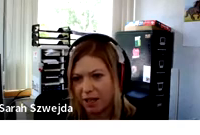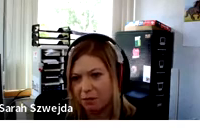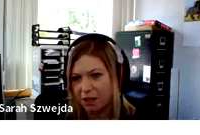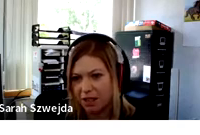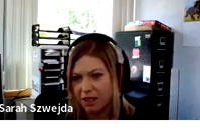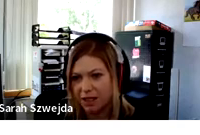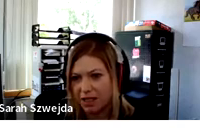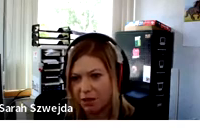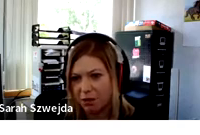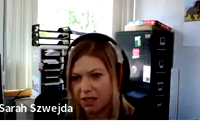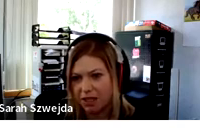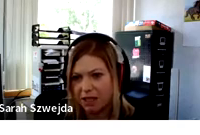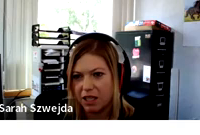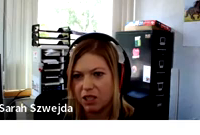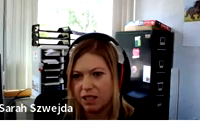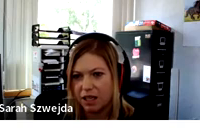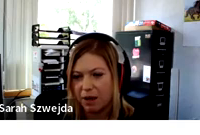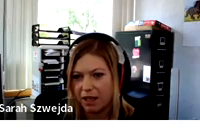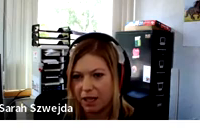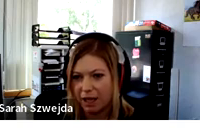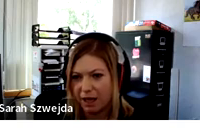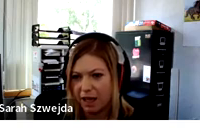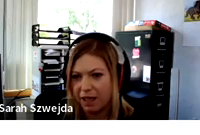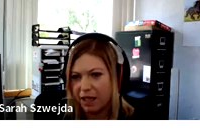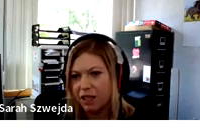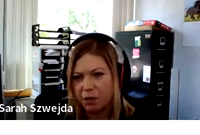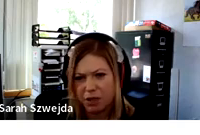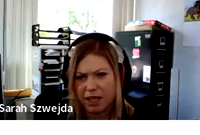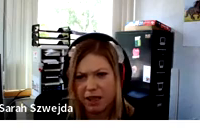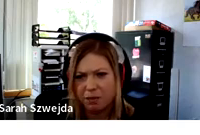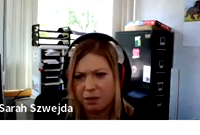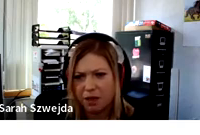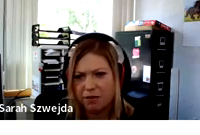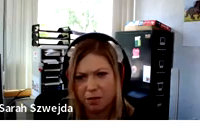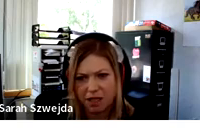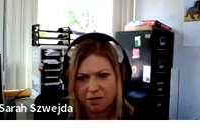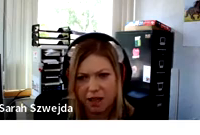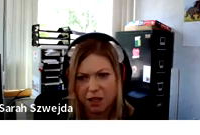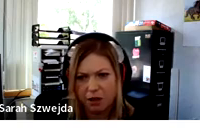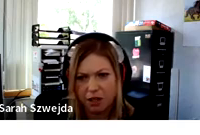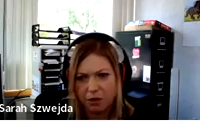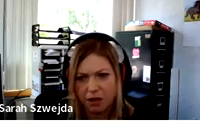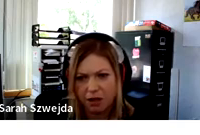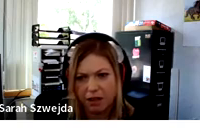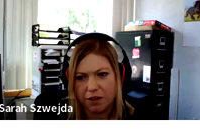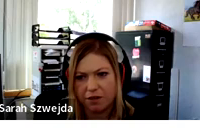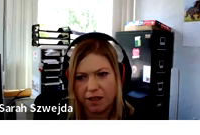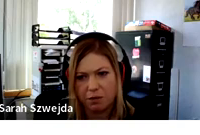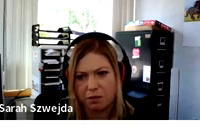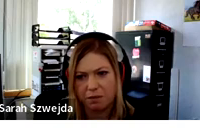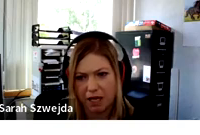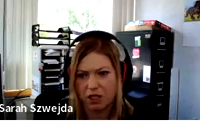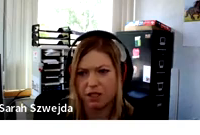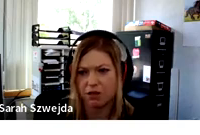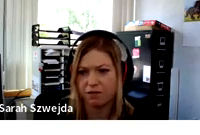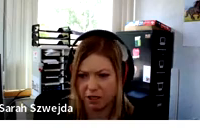have not been completely successful with the installation setup on the iPad. You will send the PP for me to follow along with the link for